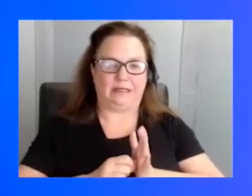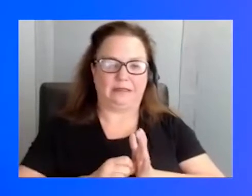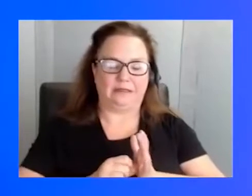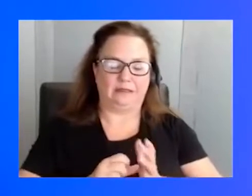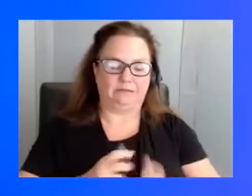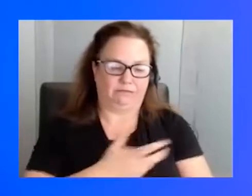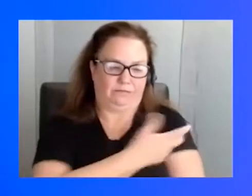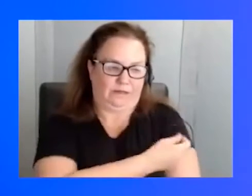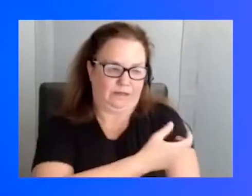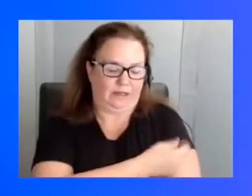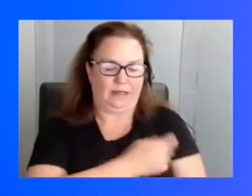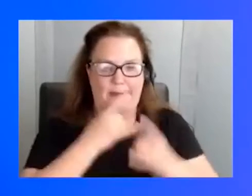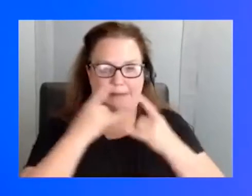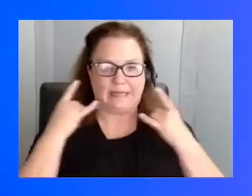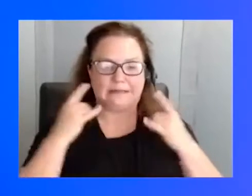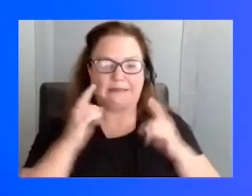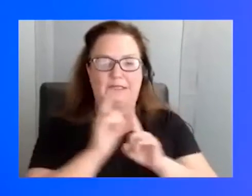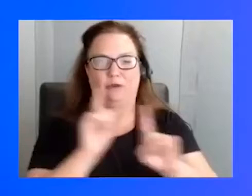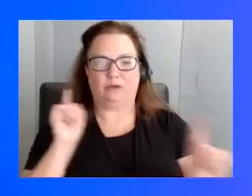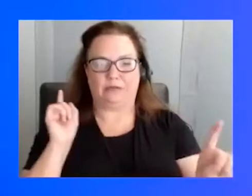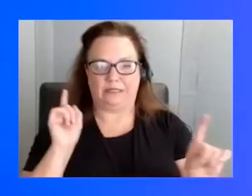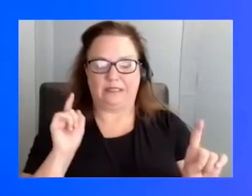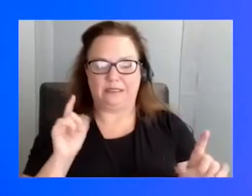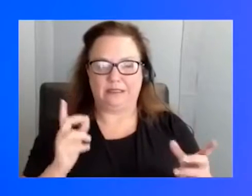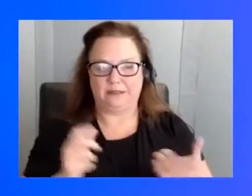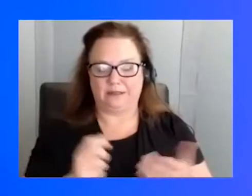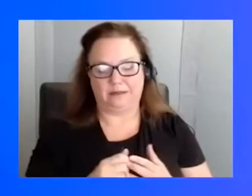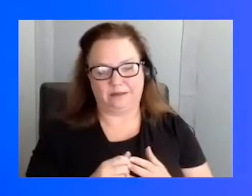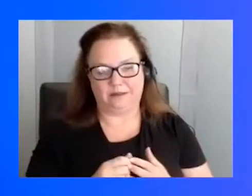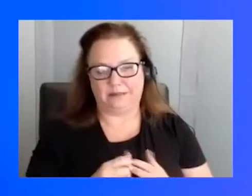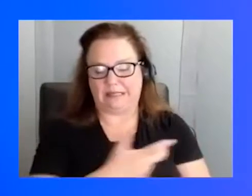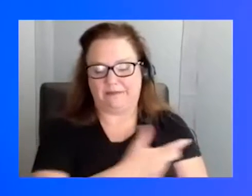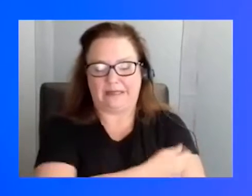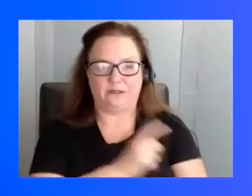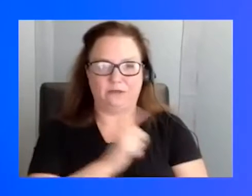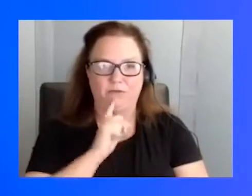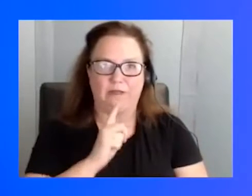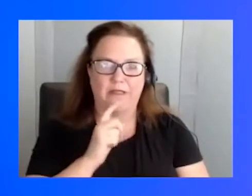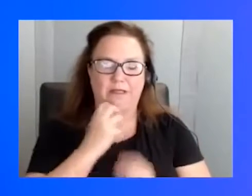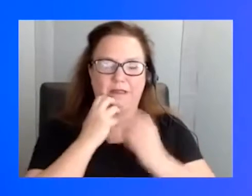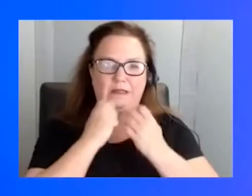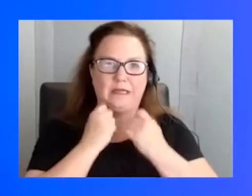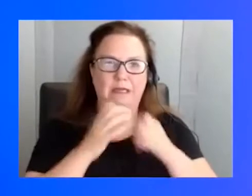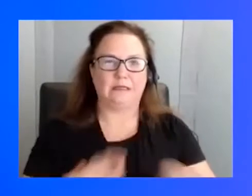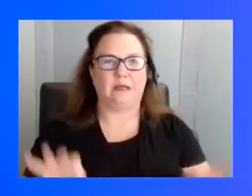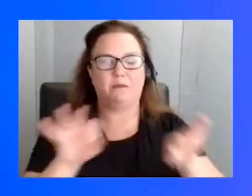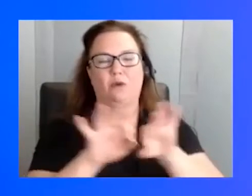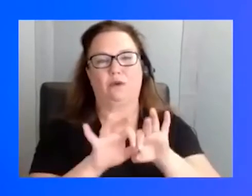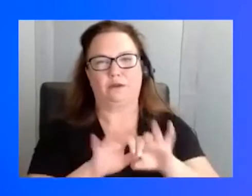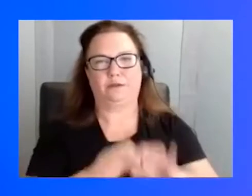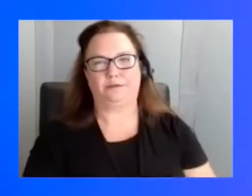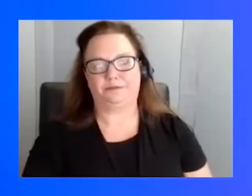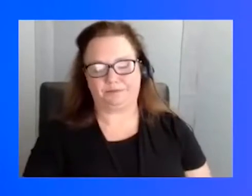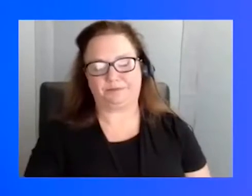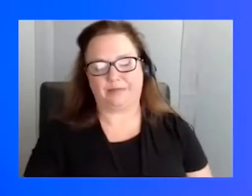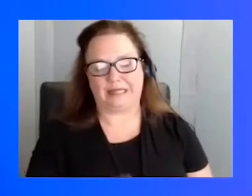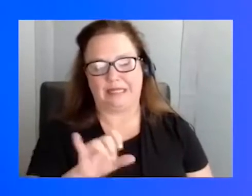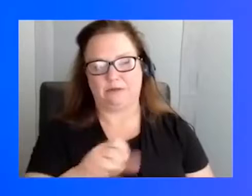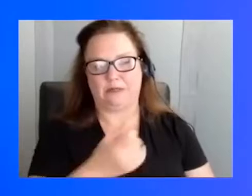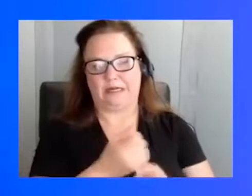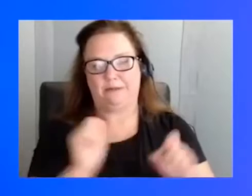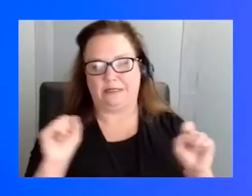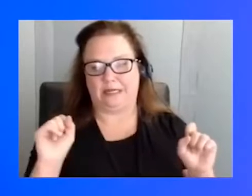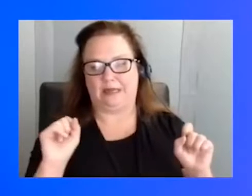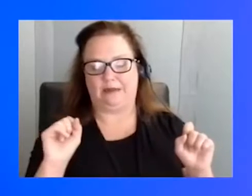the masking, the distancing, but also especially the vaccination, because the vaccination is what is going to keep us safe and keep us